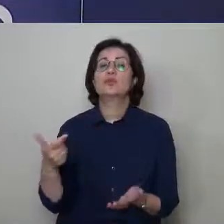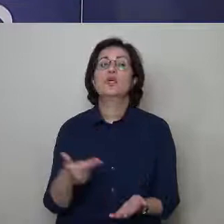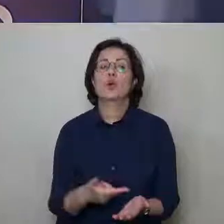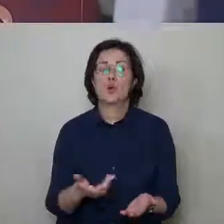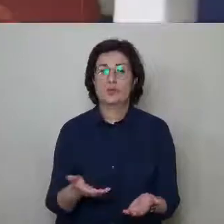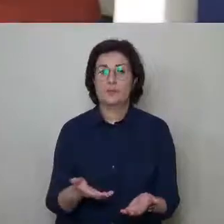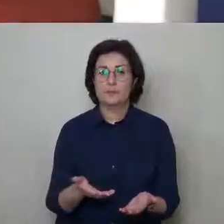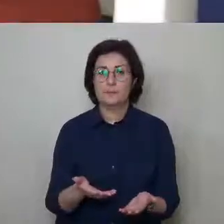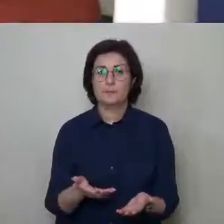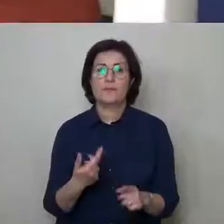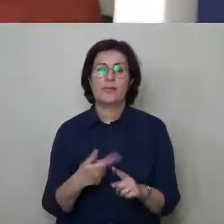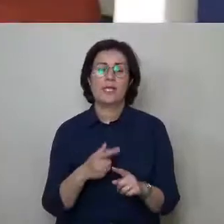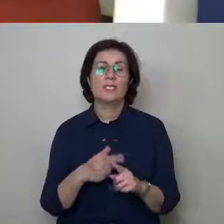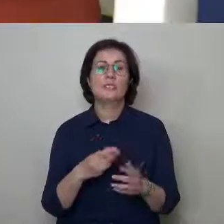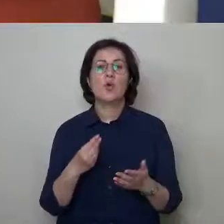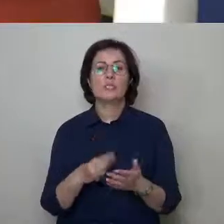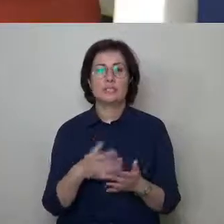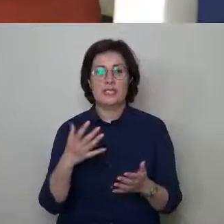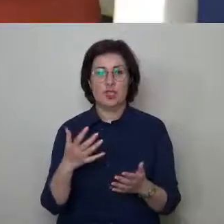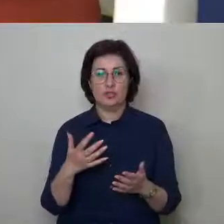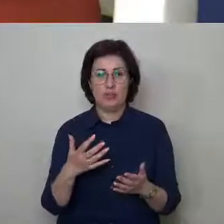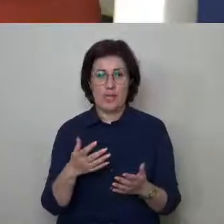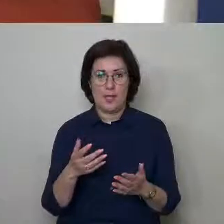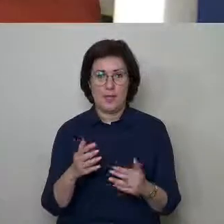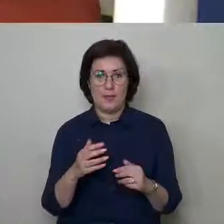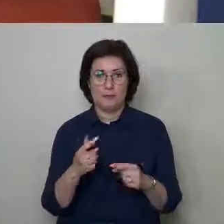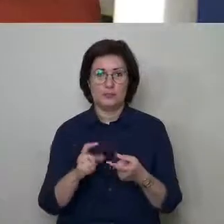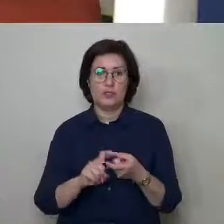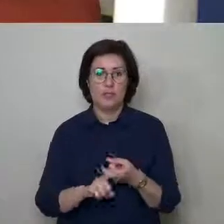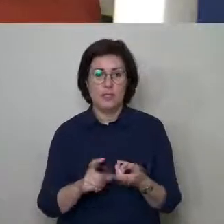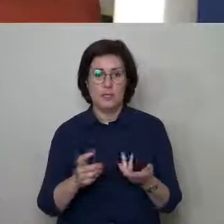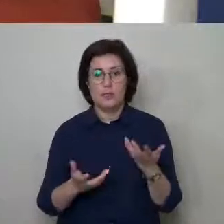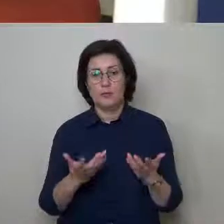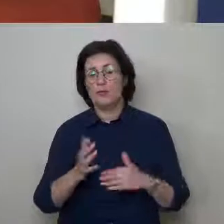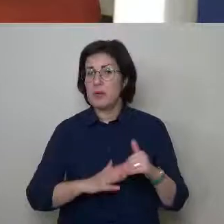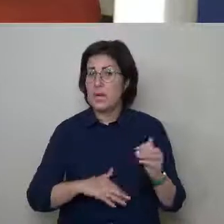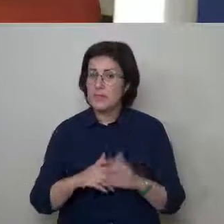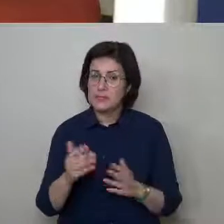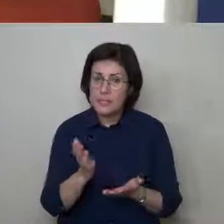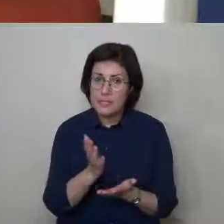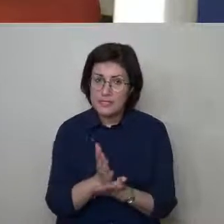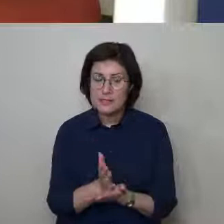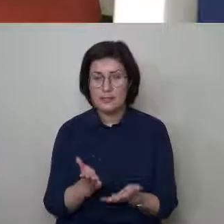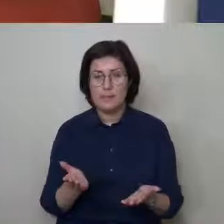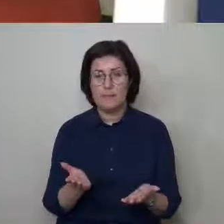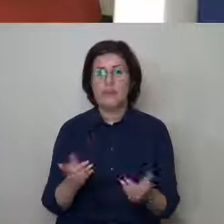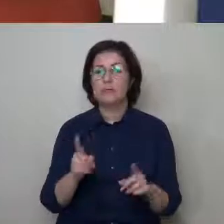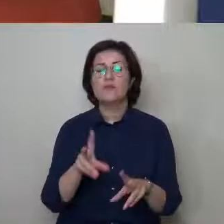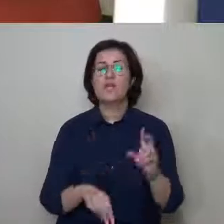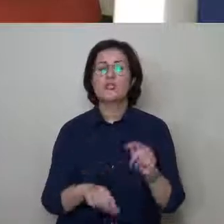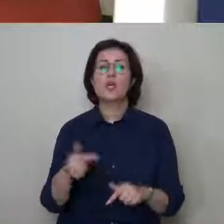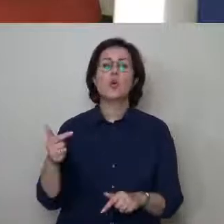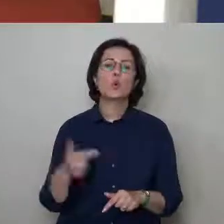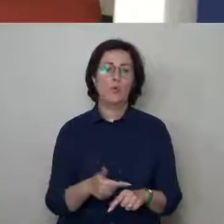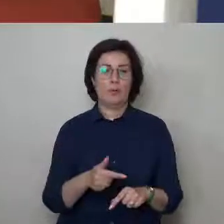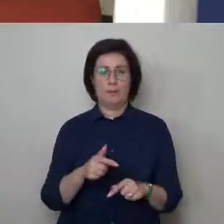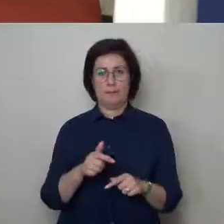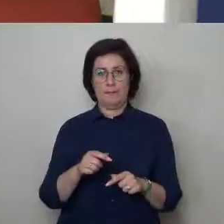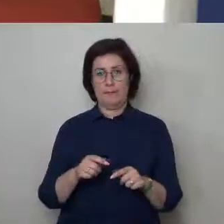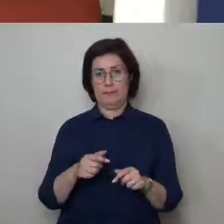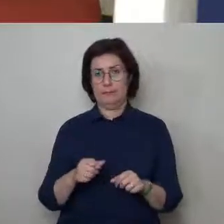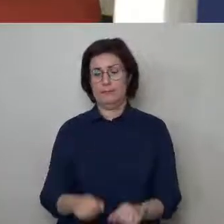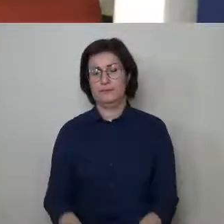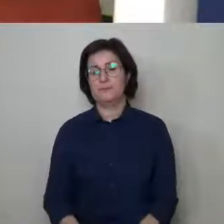would you say what is a blatant violation? Well, yes, that's judgmental, of course. Well, but maybe you have any practice. What